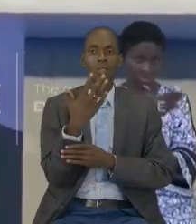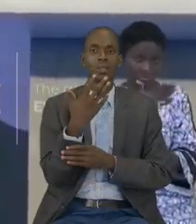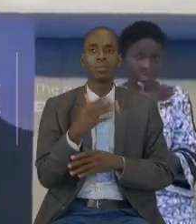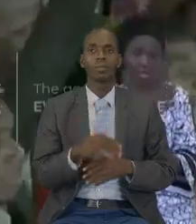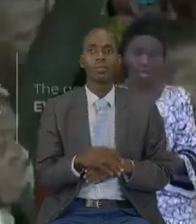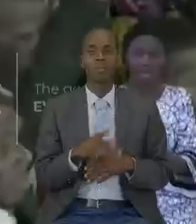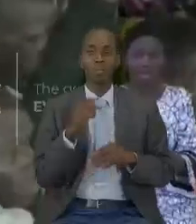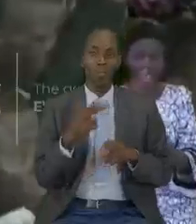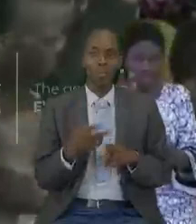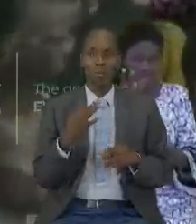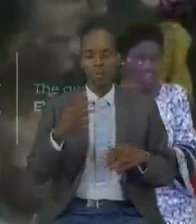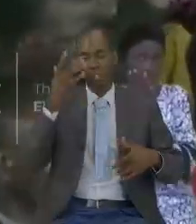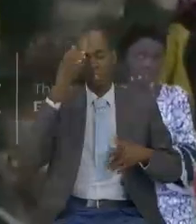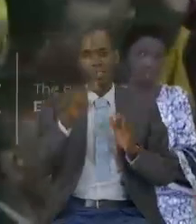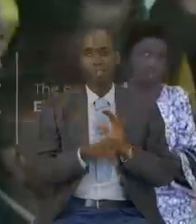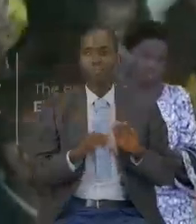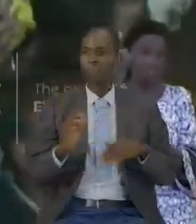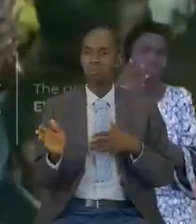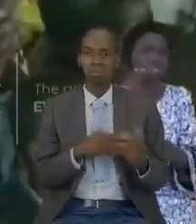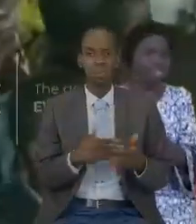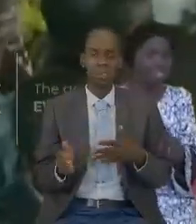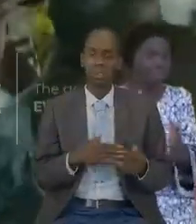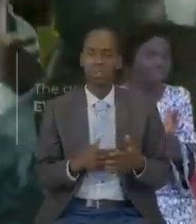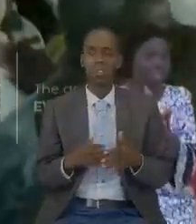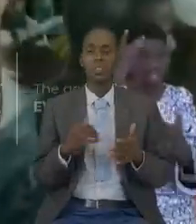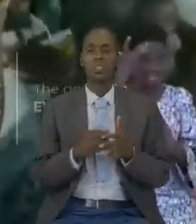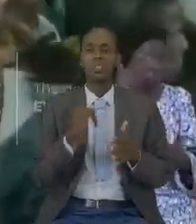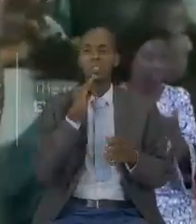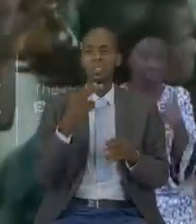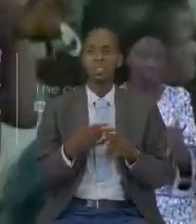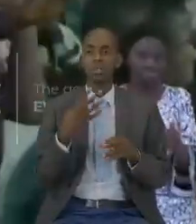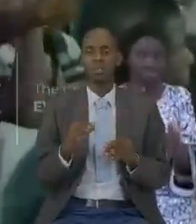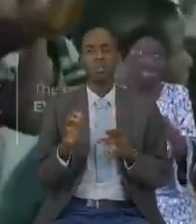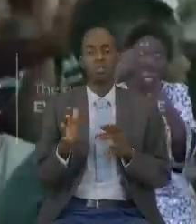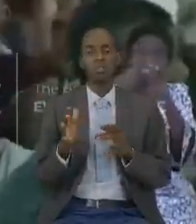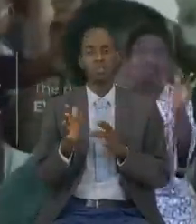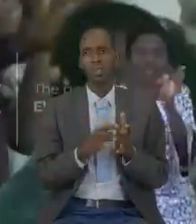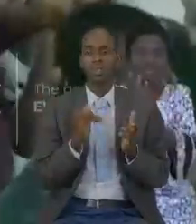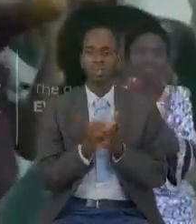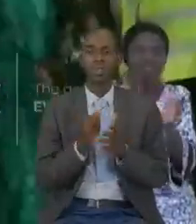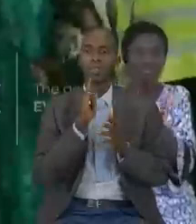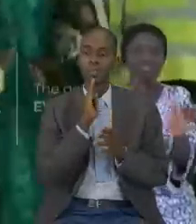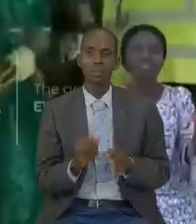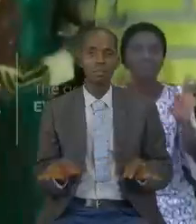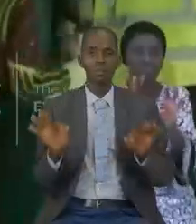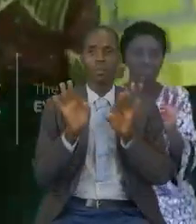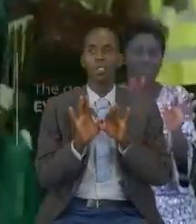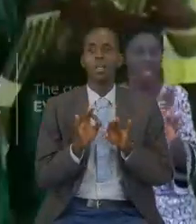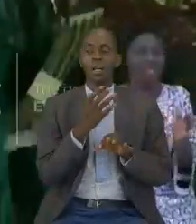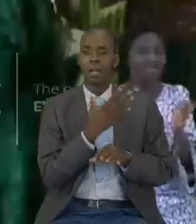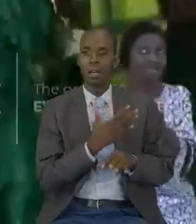The name of the sickness does not matter. It's the name of Jesus that matters. And that